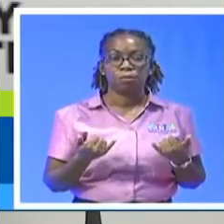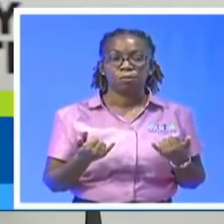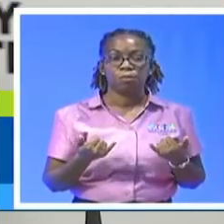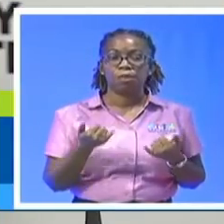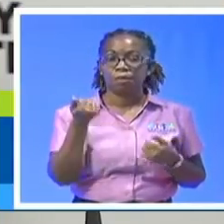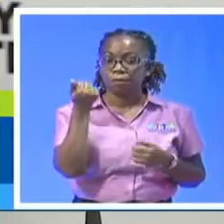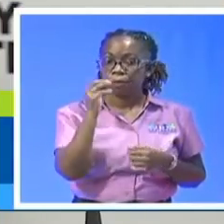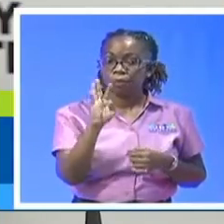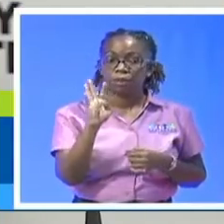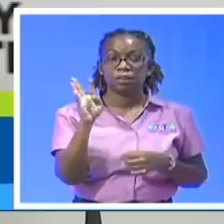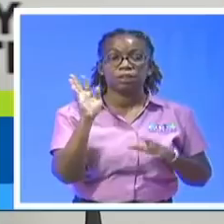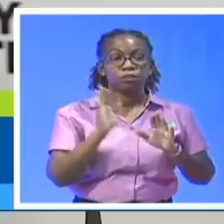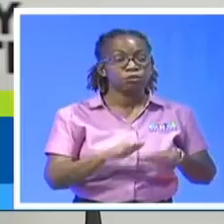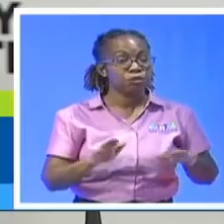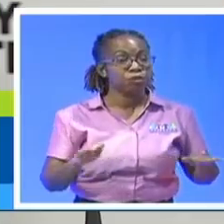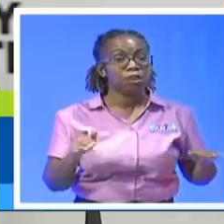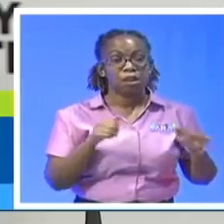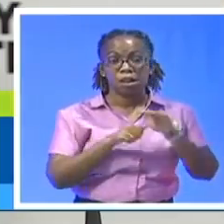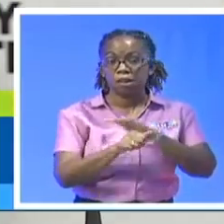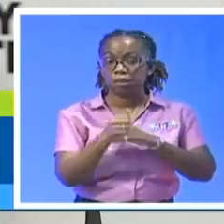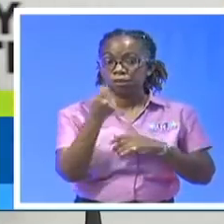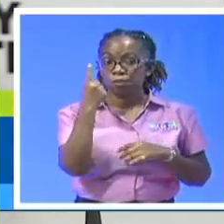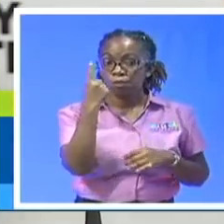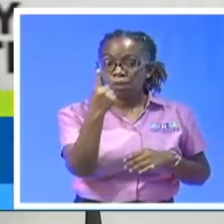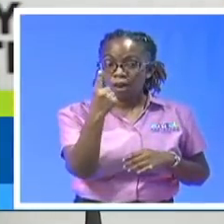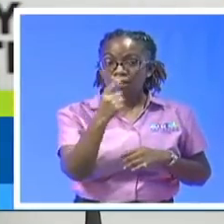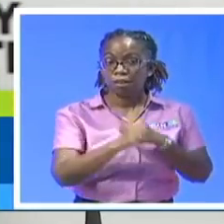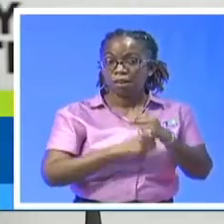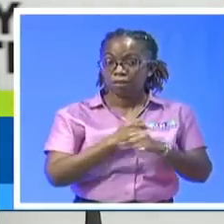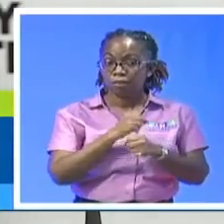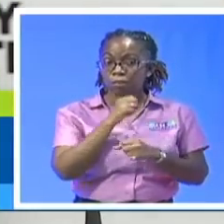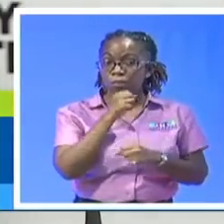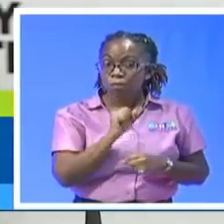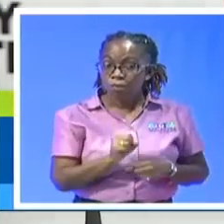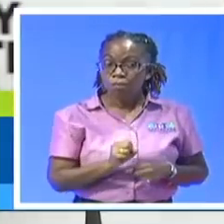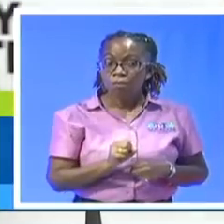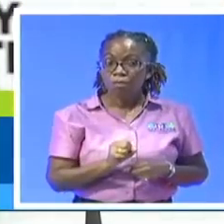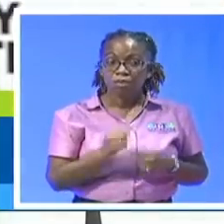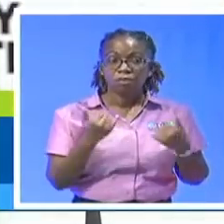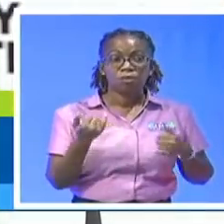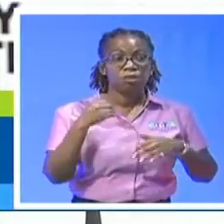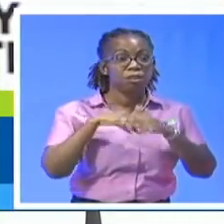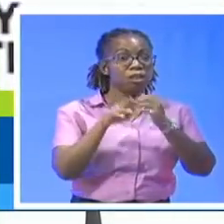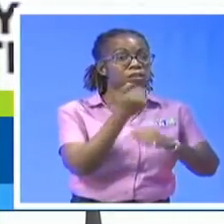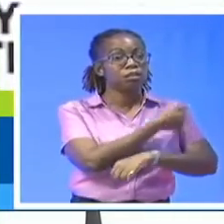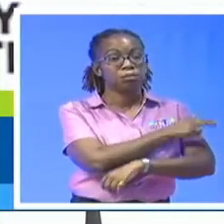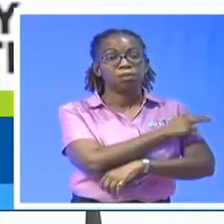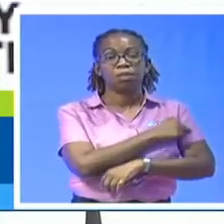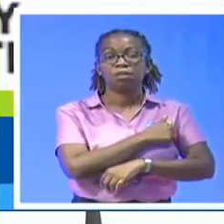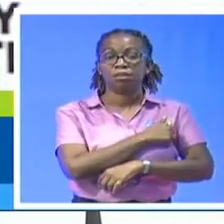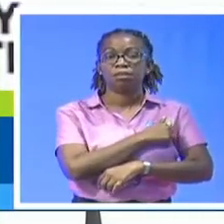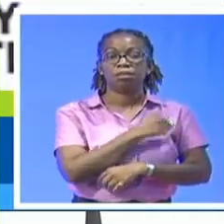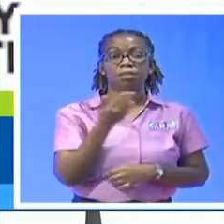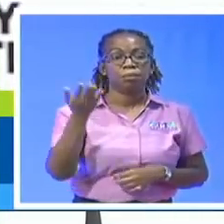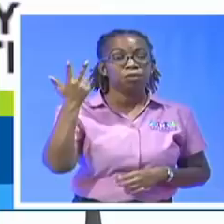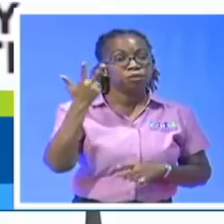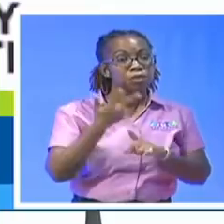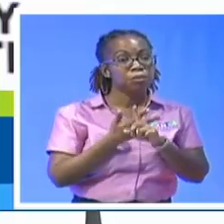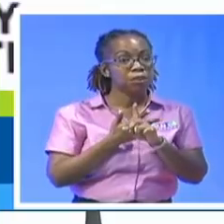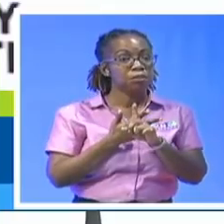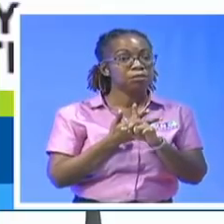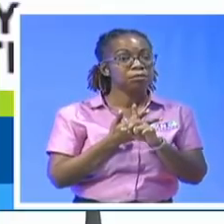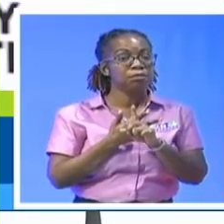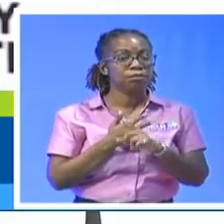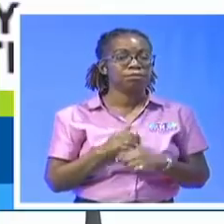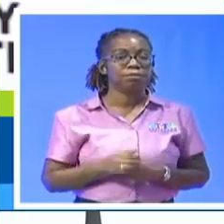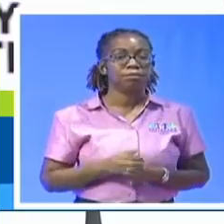children under 1 year old have been in our parallel healthcare system over the past 3 months. And